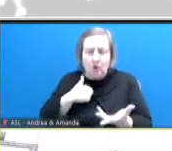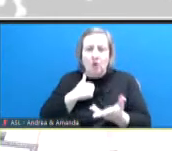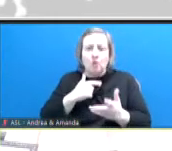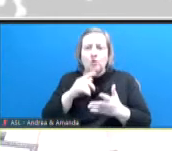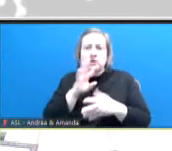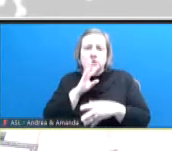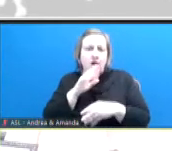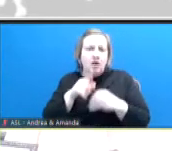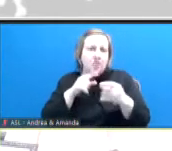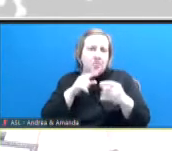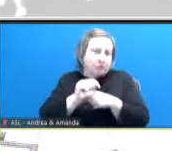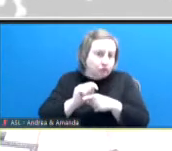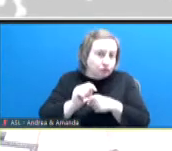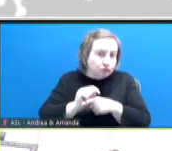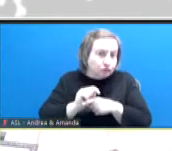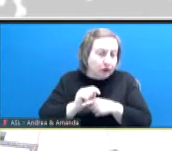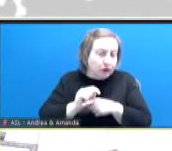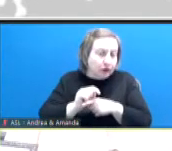and talking about